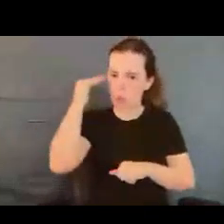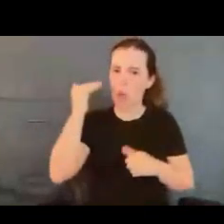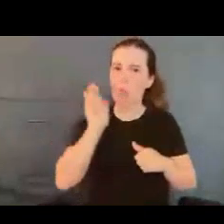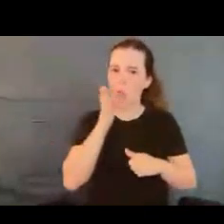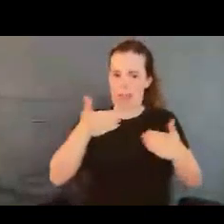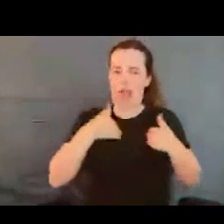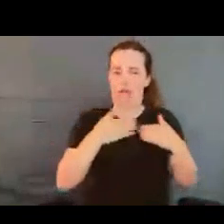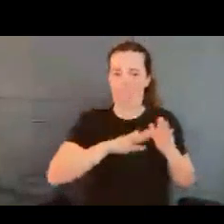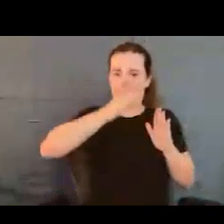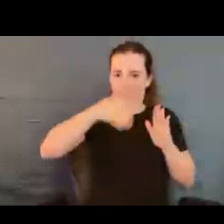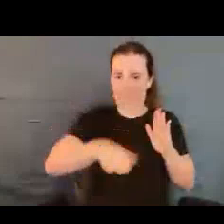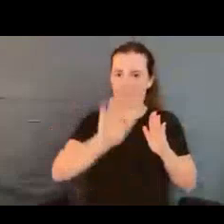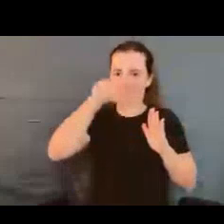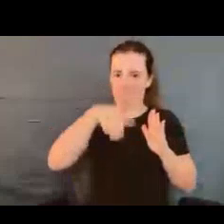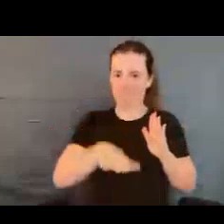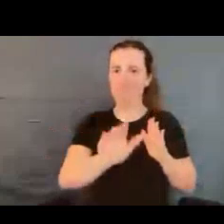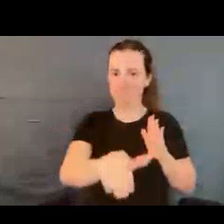the very top.